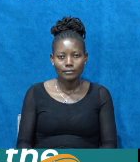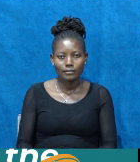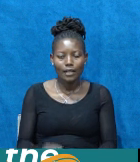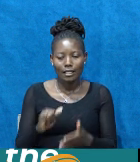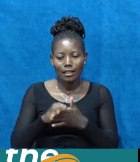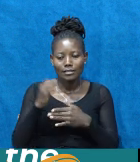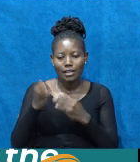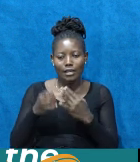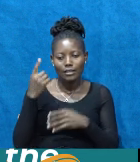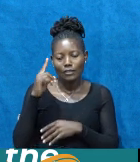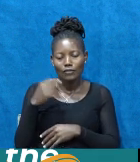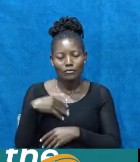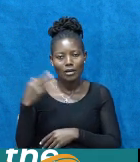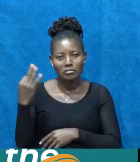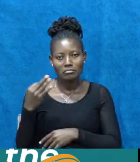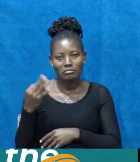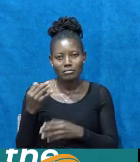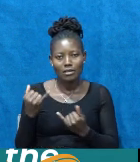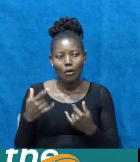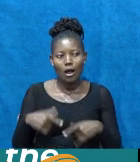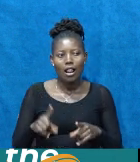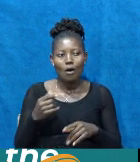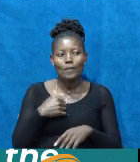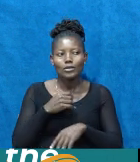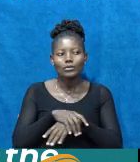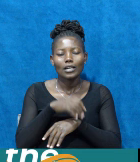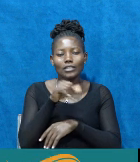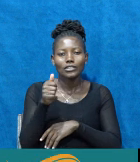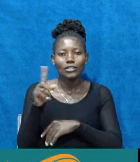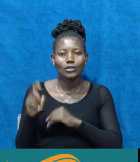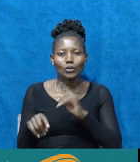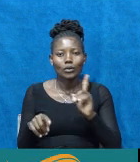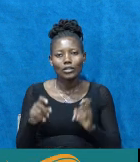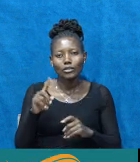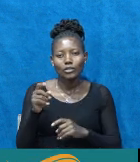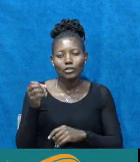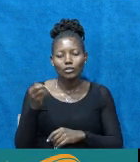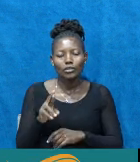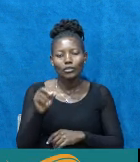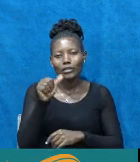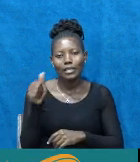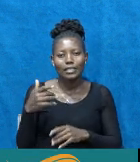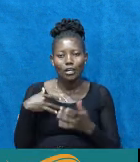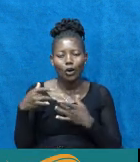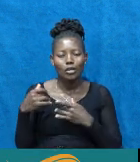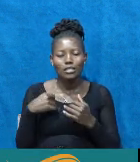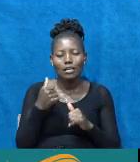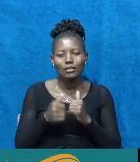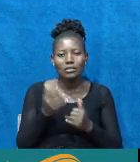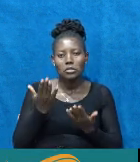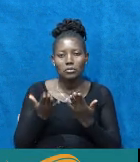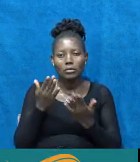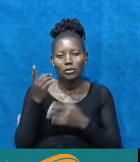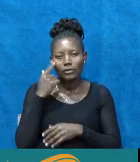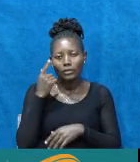maintained. And with that, then marks the end of my presentation. So allow me to take any questions